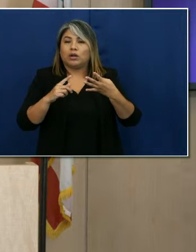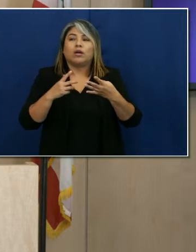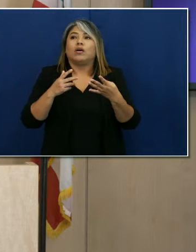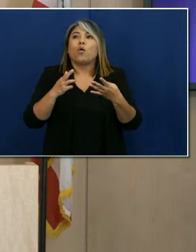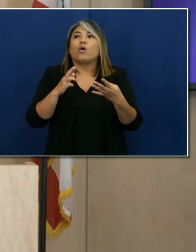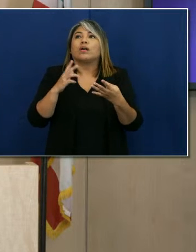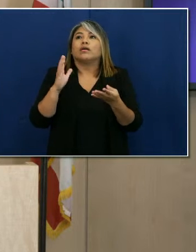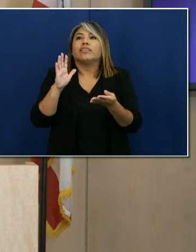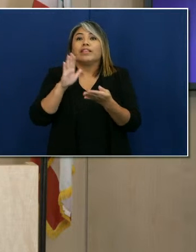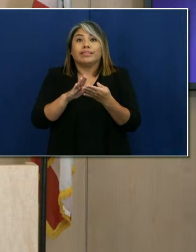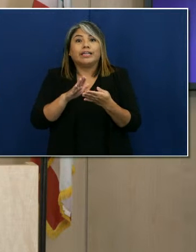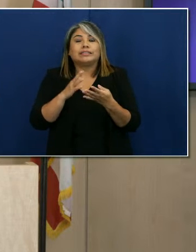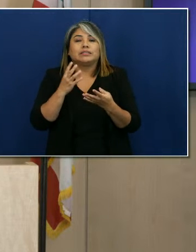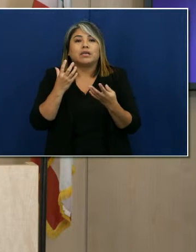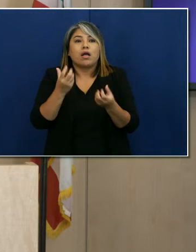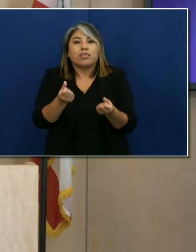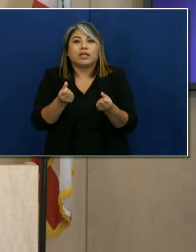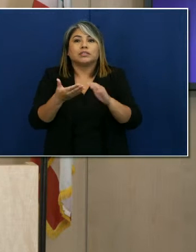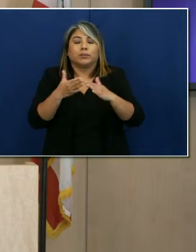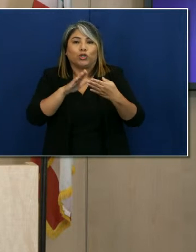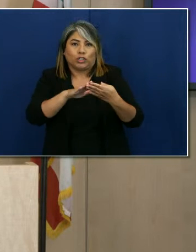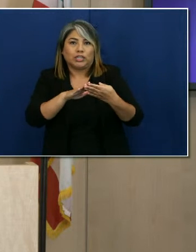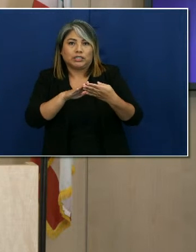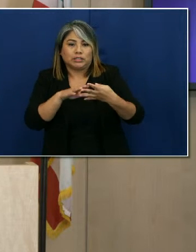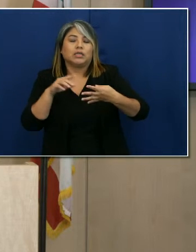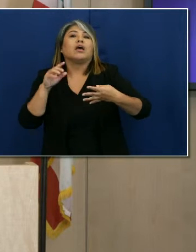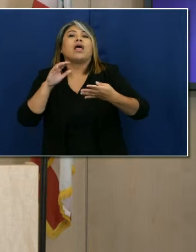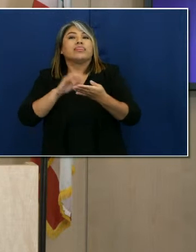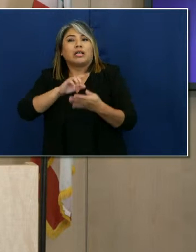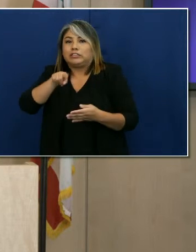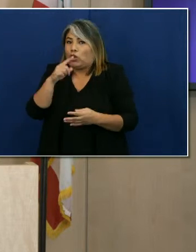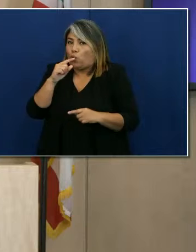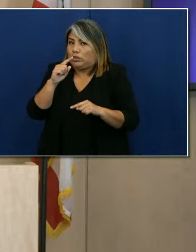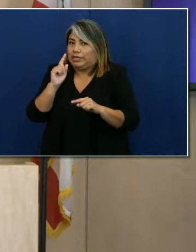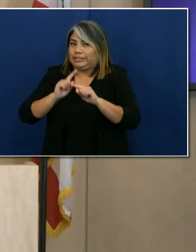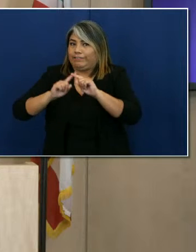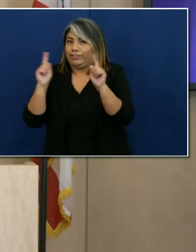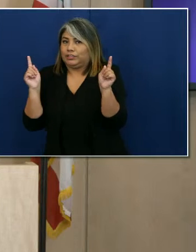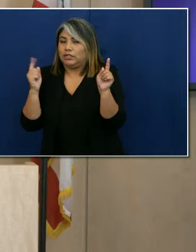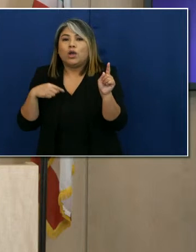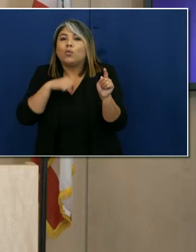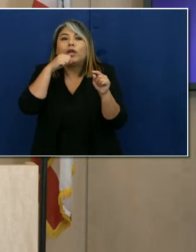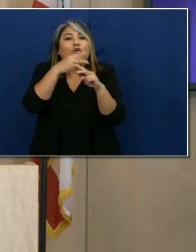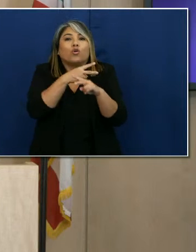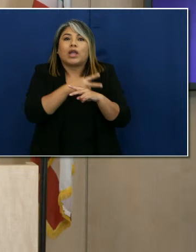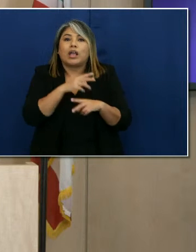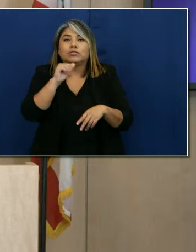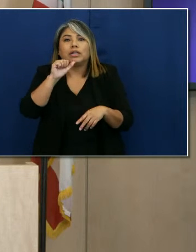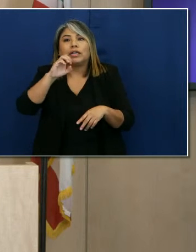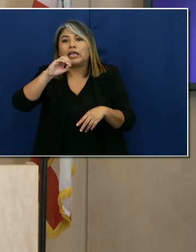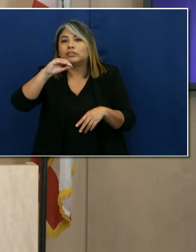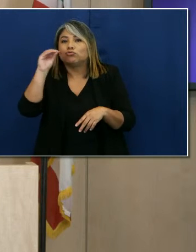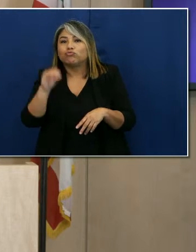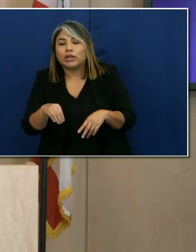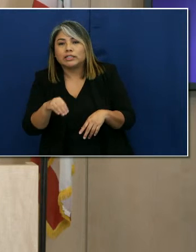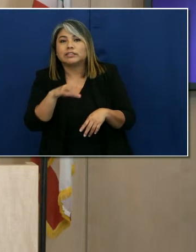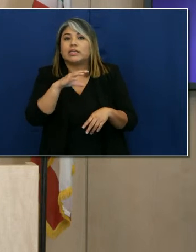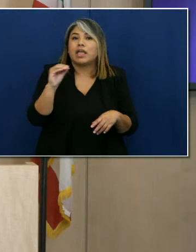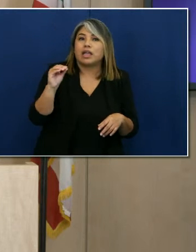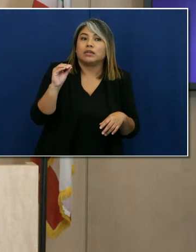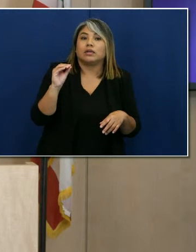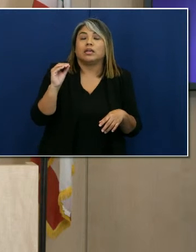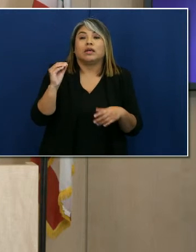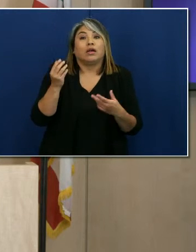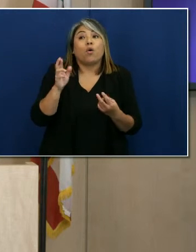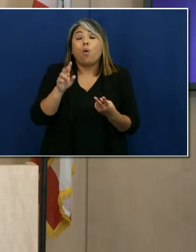or the least healthiest communities, that's the only variation, but we do not calculate case rates